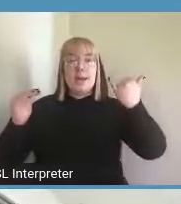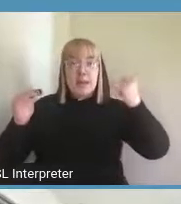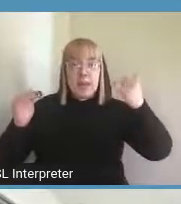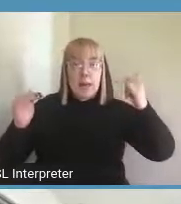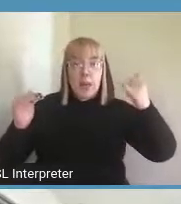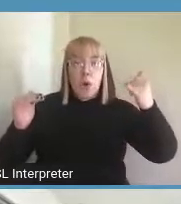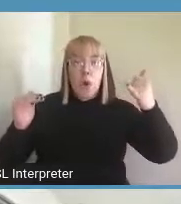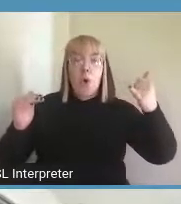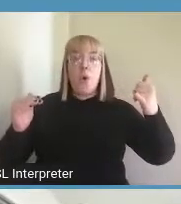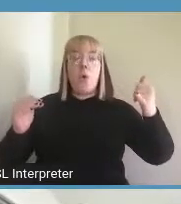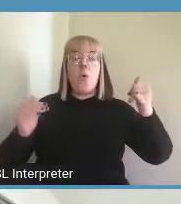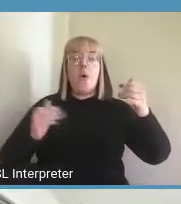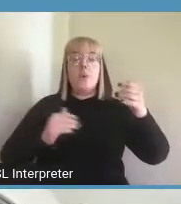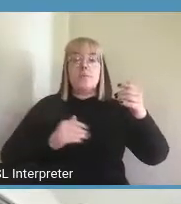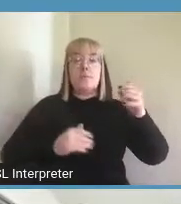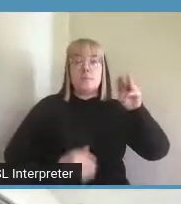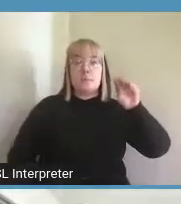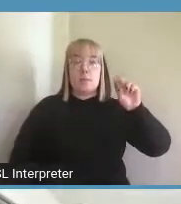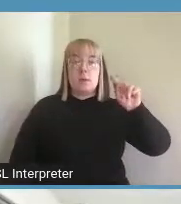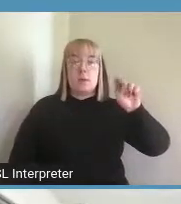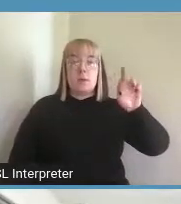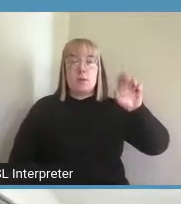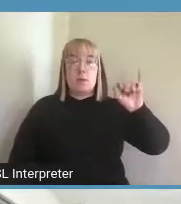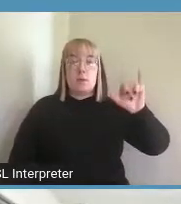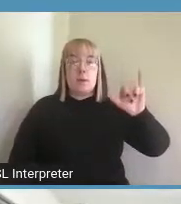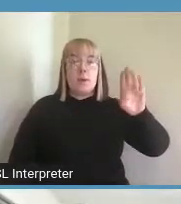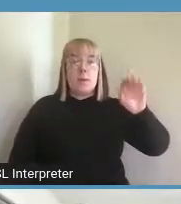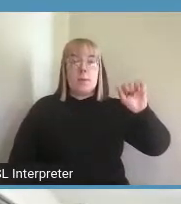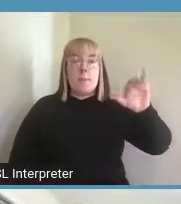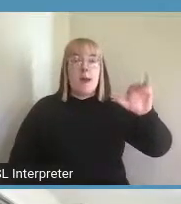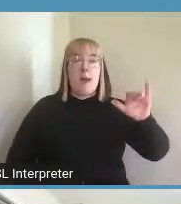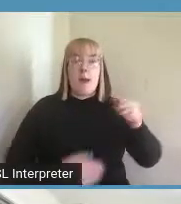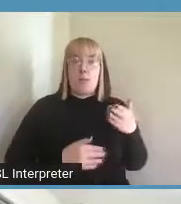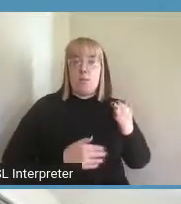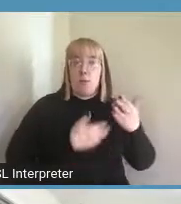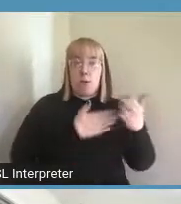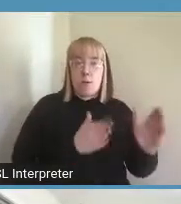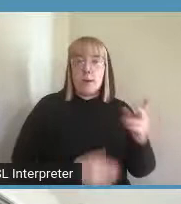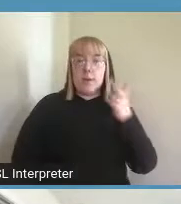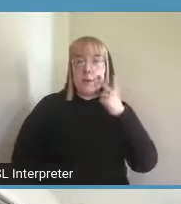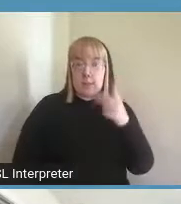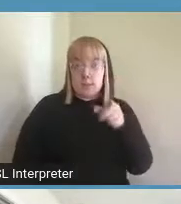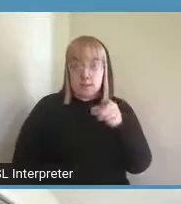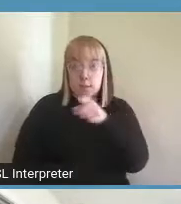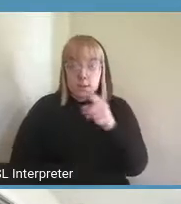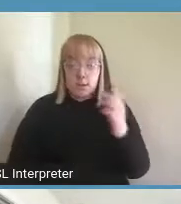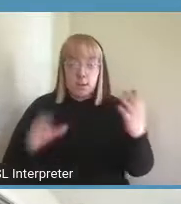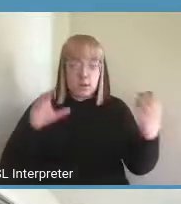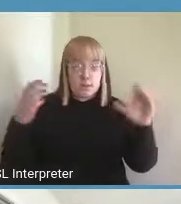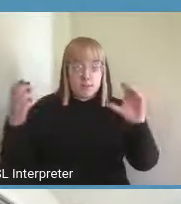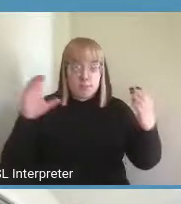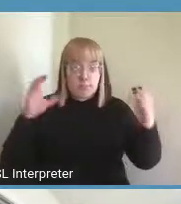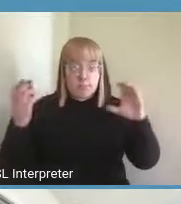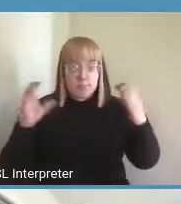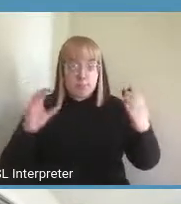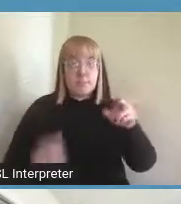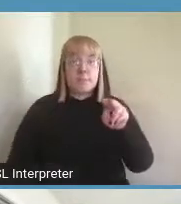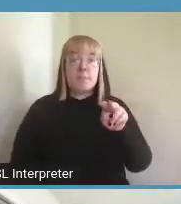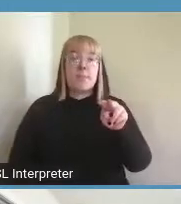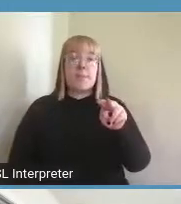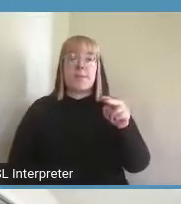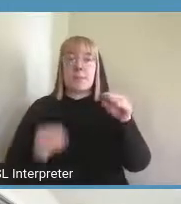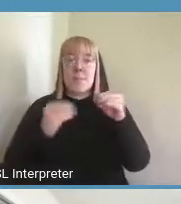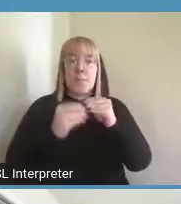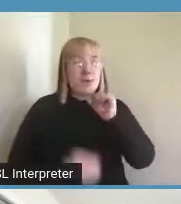the Monterey Bay Aquarium. And what I'm seeing here, this is an instance where more is